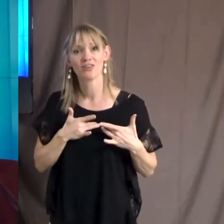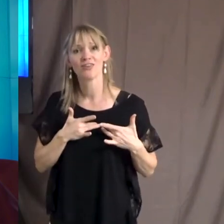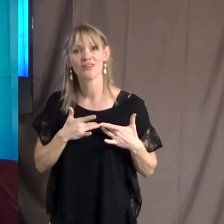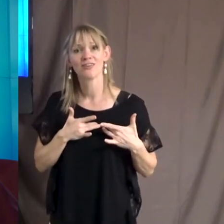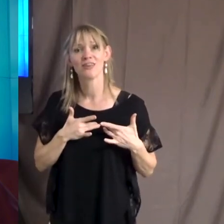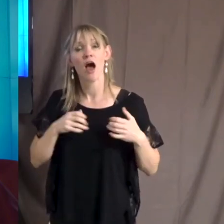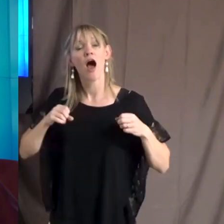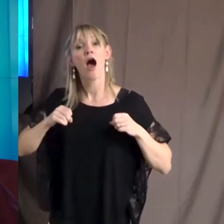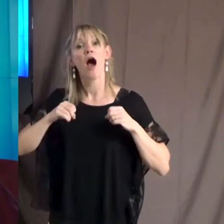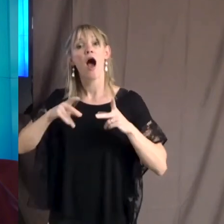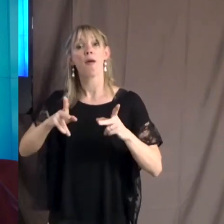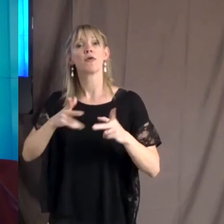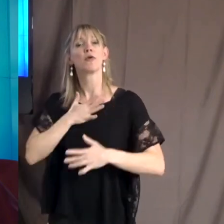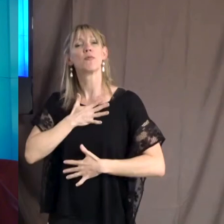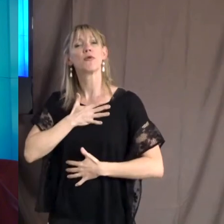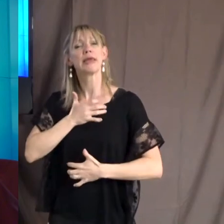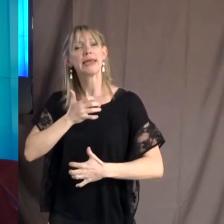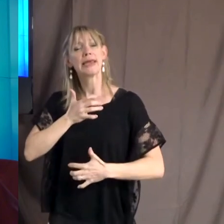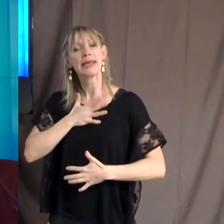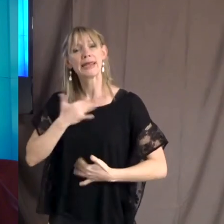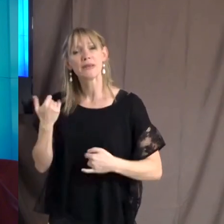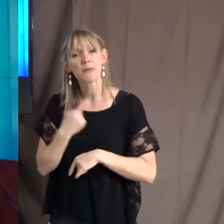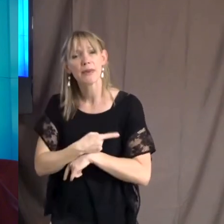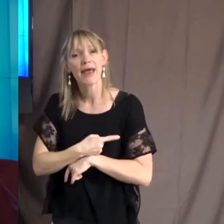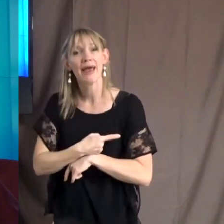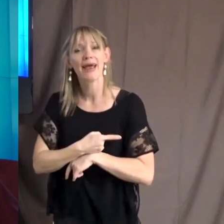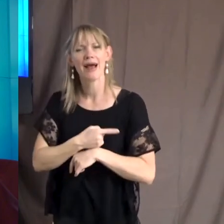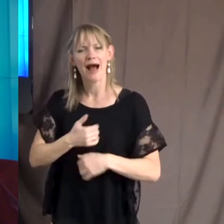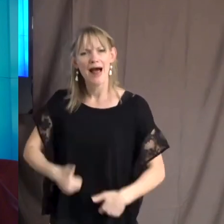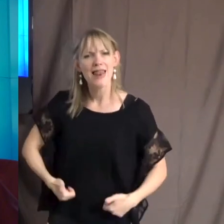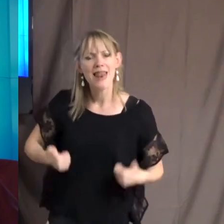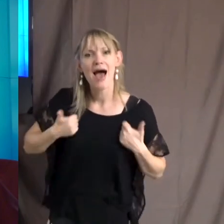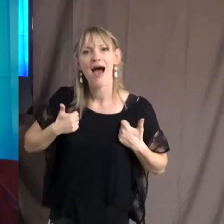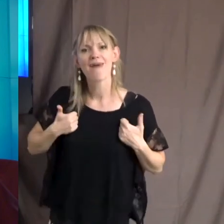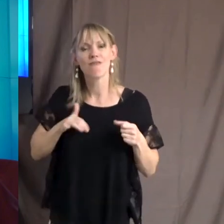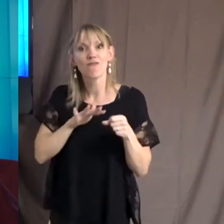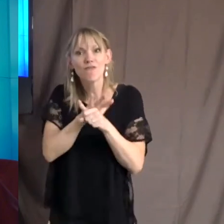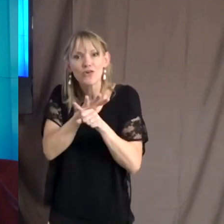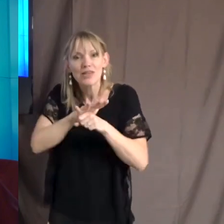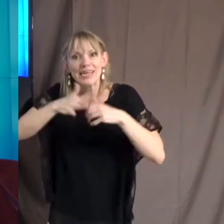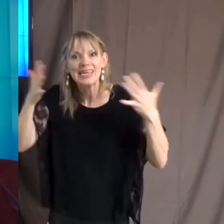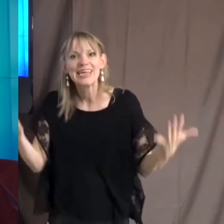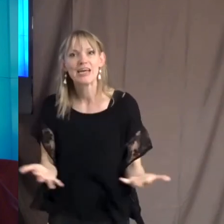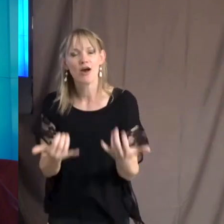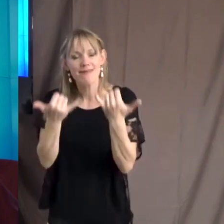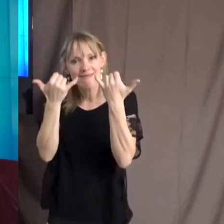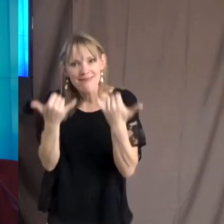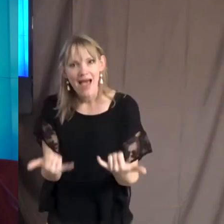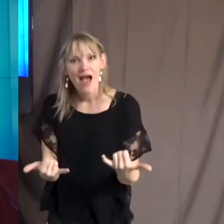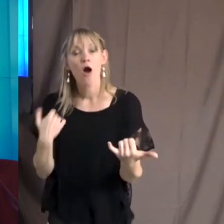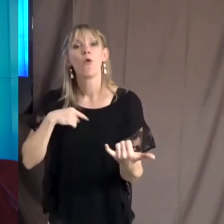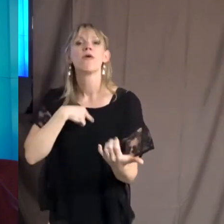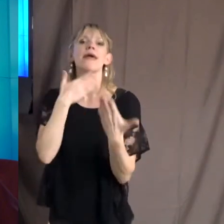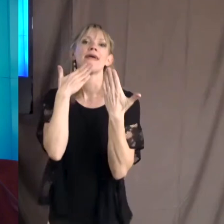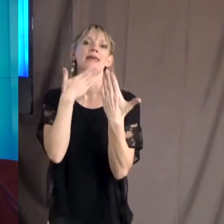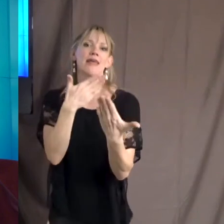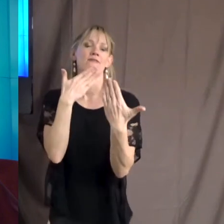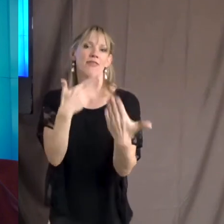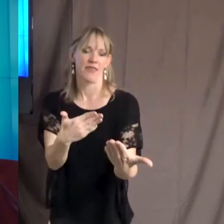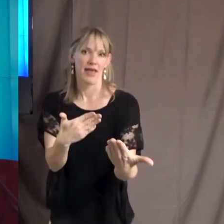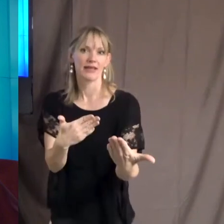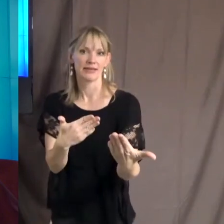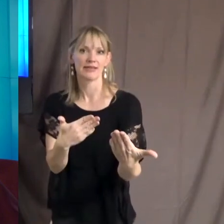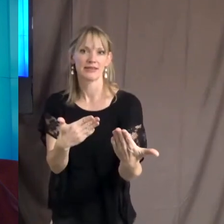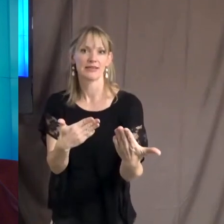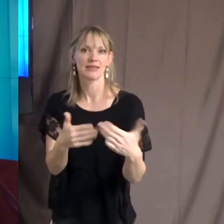the opportunity to be breathing this day, to be alive, to be fully here now. We give thanks for that. We